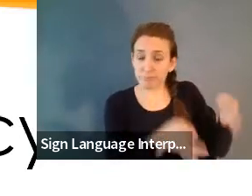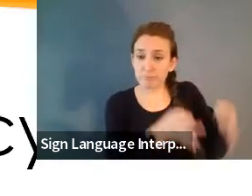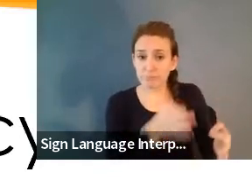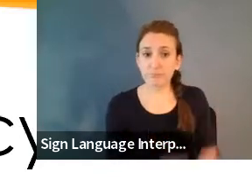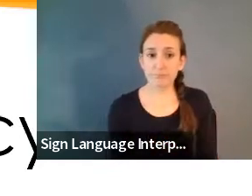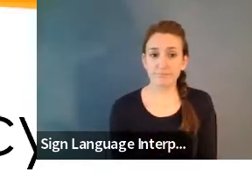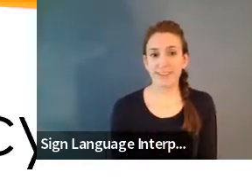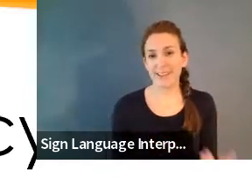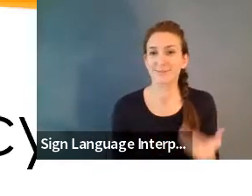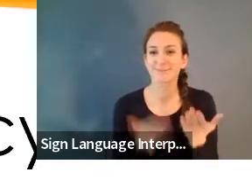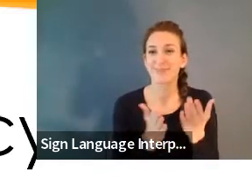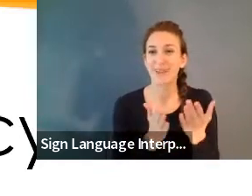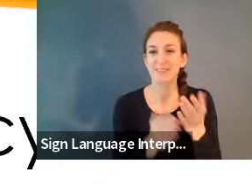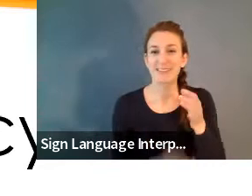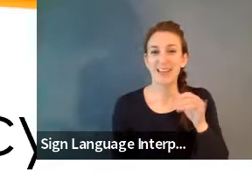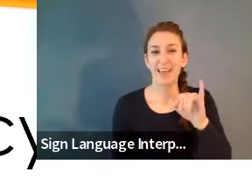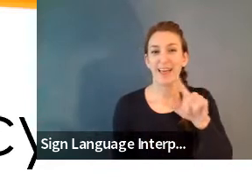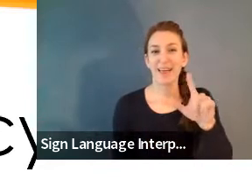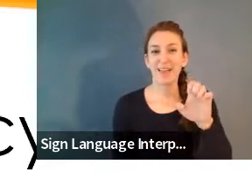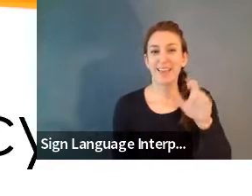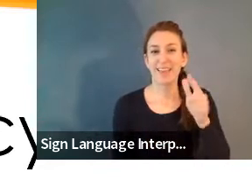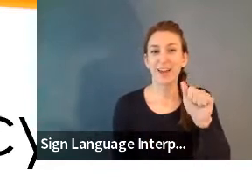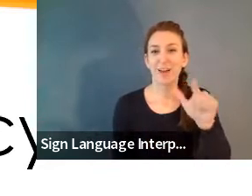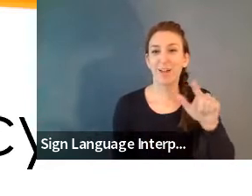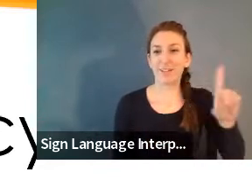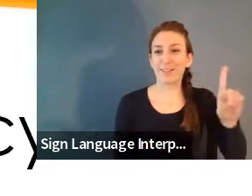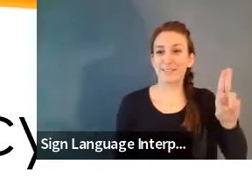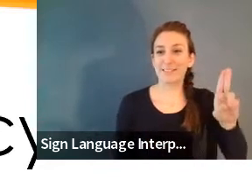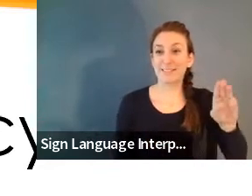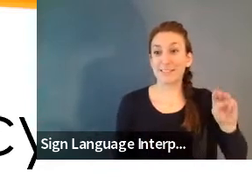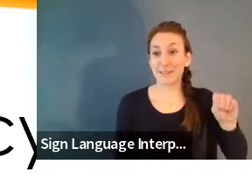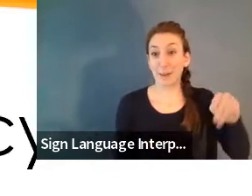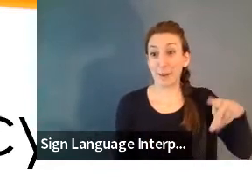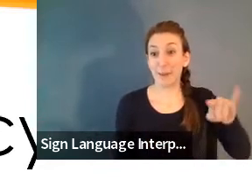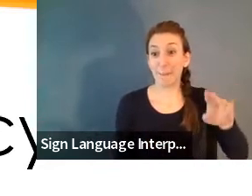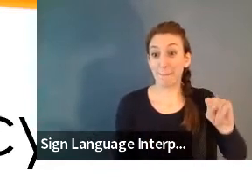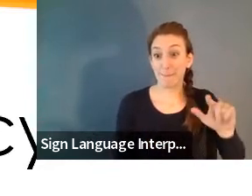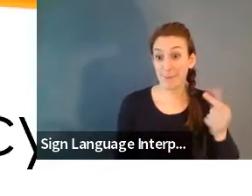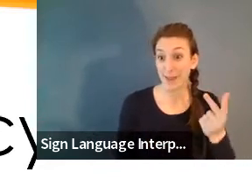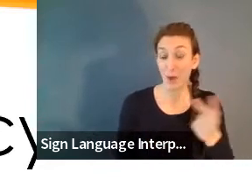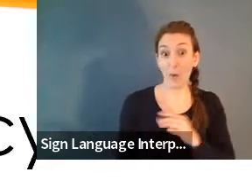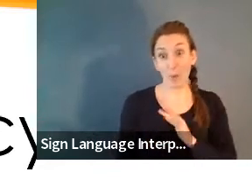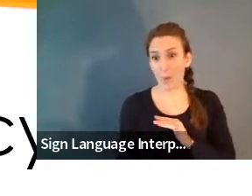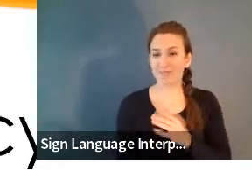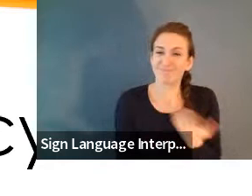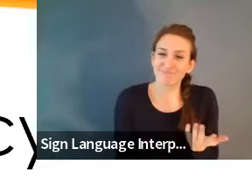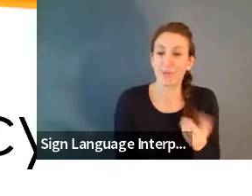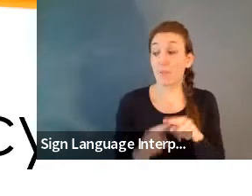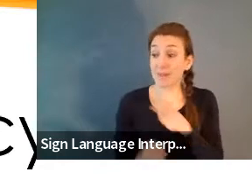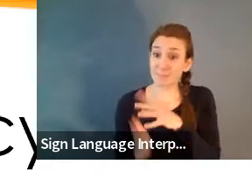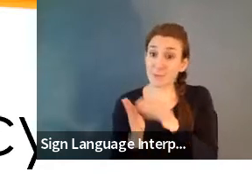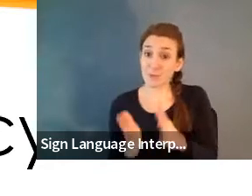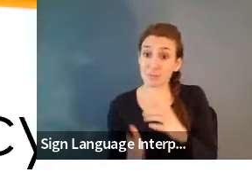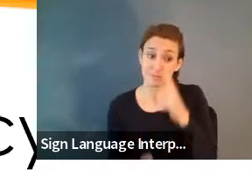as enticing ends up being a really awesome opportunity for students. And I wanted to ask if our student